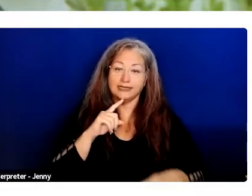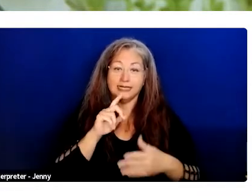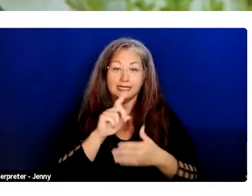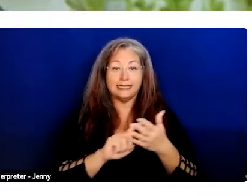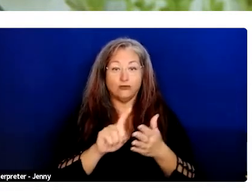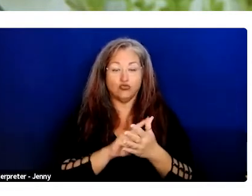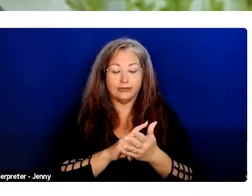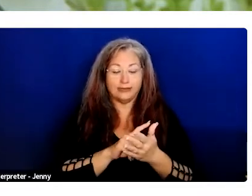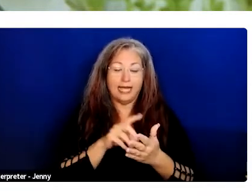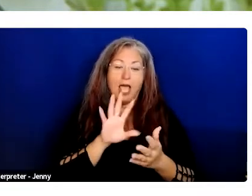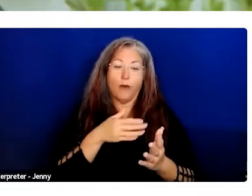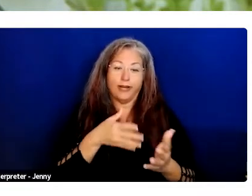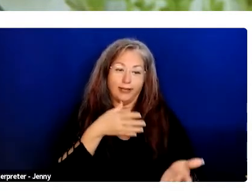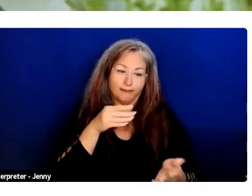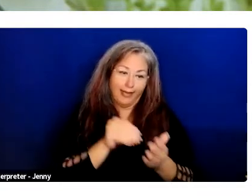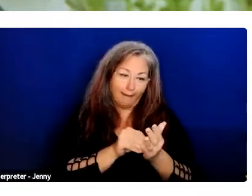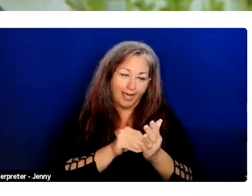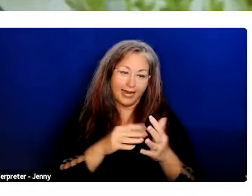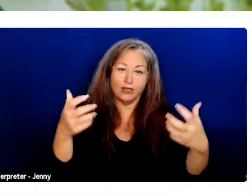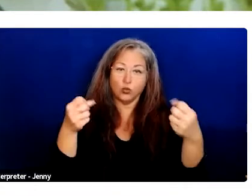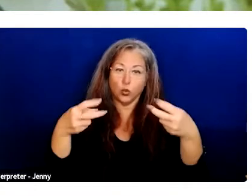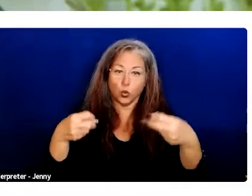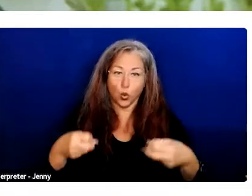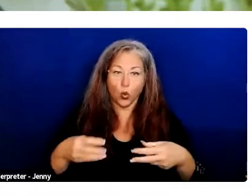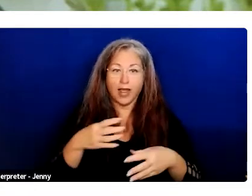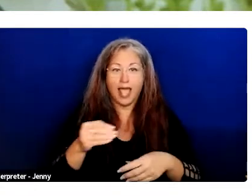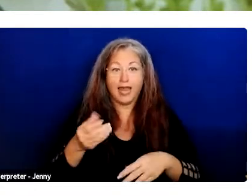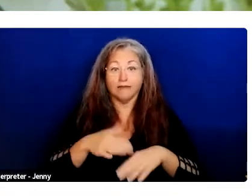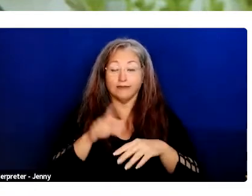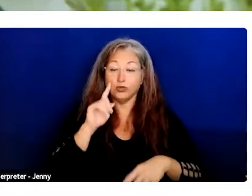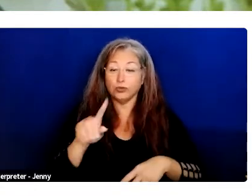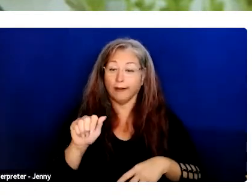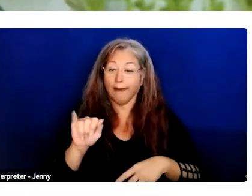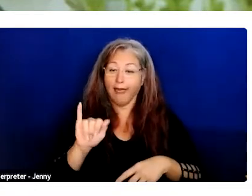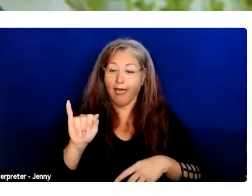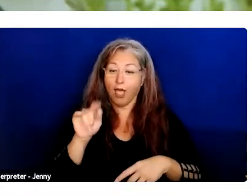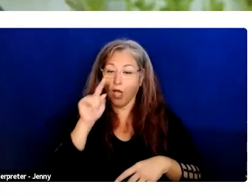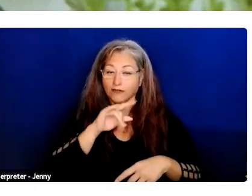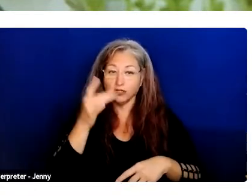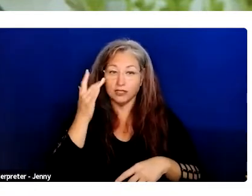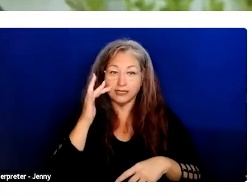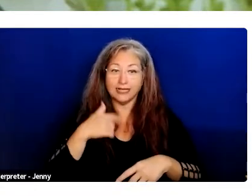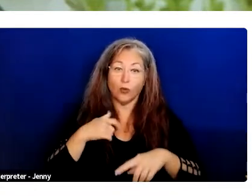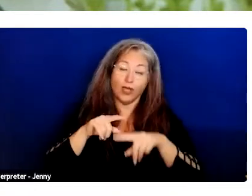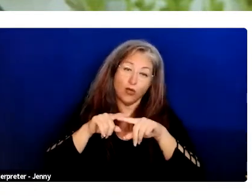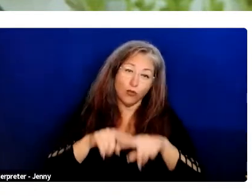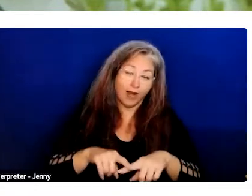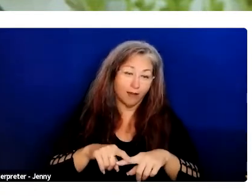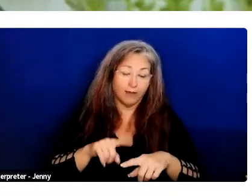code and increasingly in artificial intelligence technologies that we are reliant on by choice or